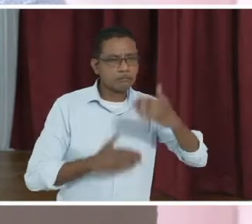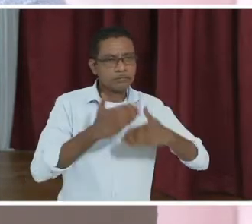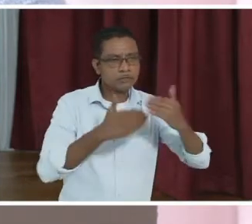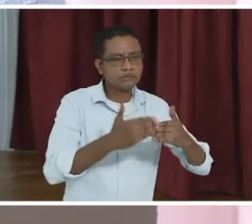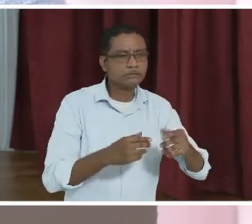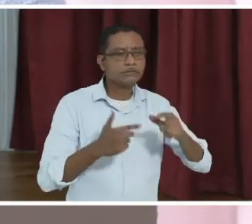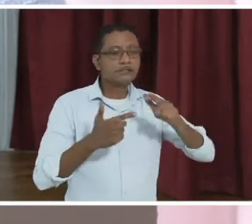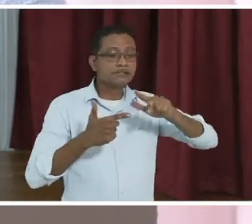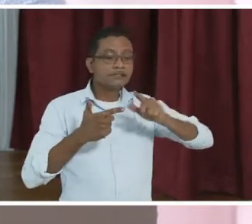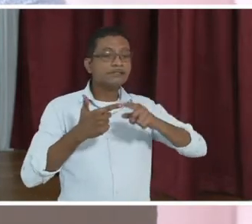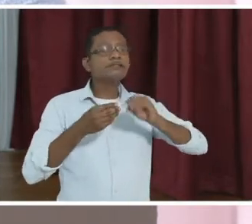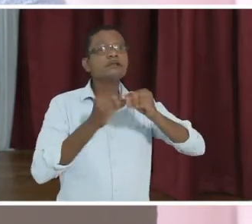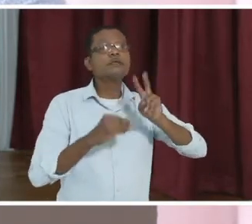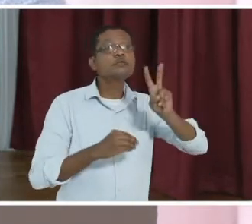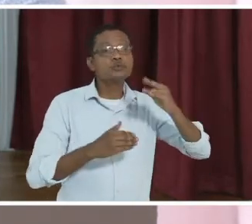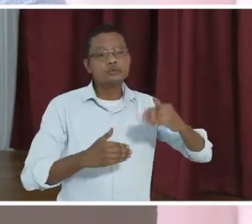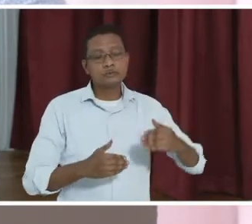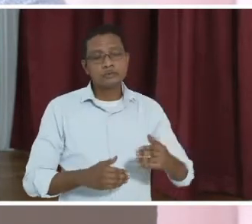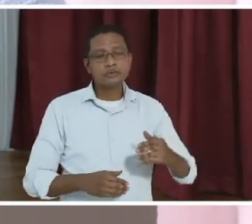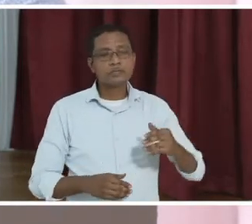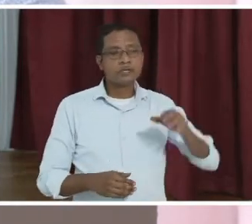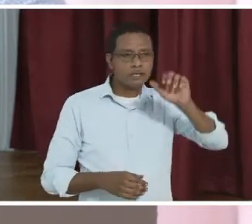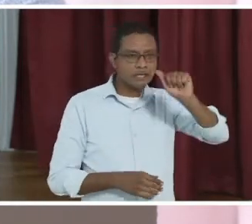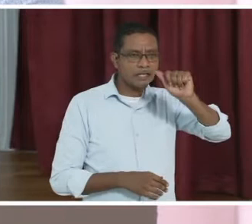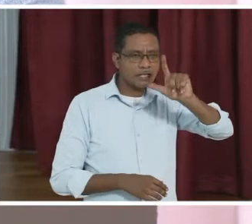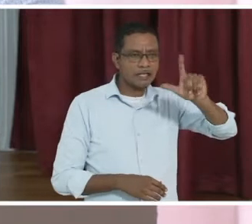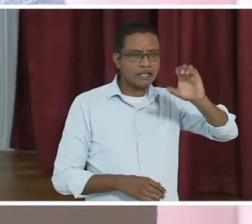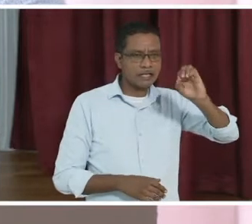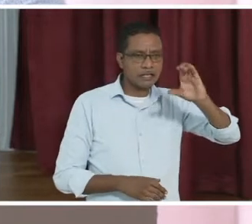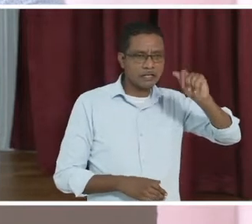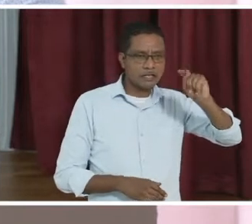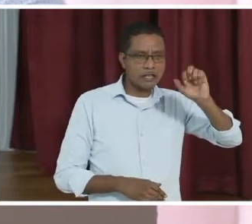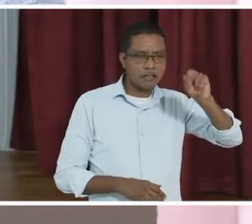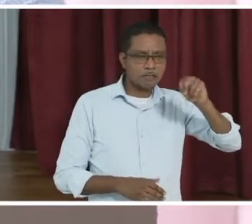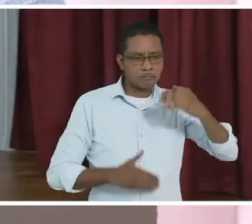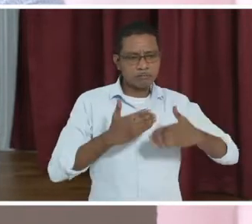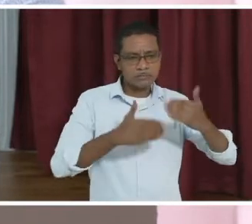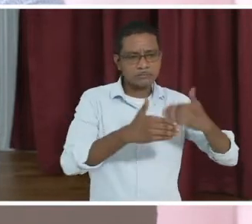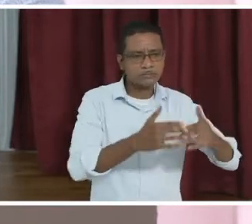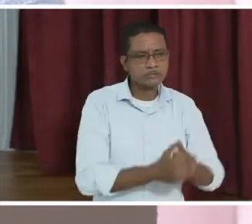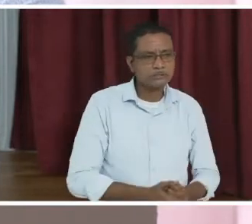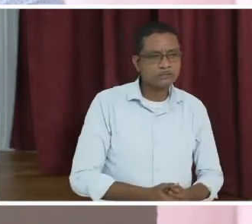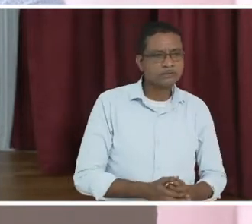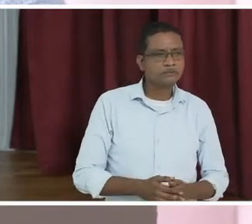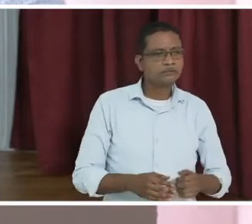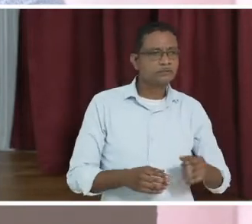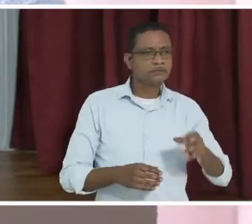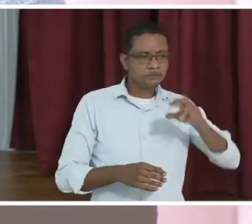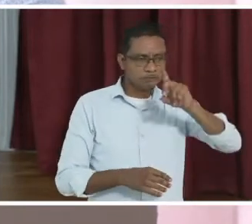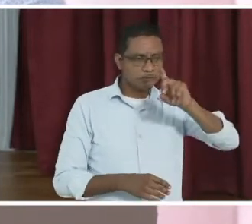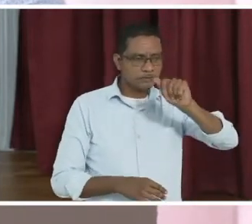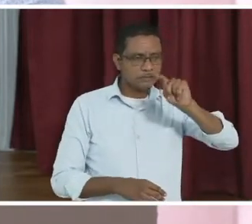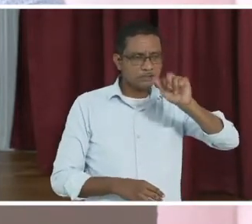allocation process. So you are now allocated based on the primary financial data that you would have had to submit to the allocations